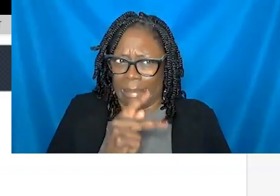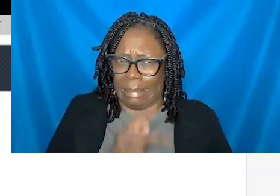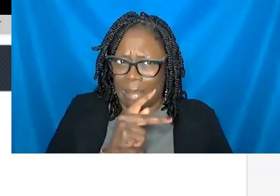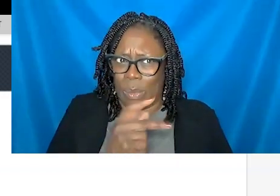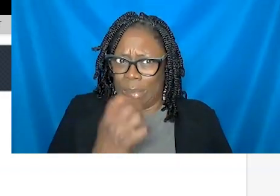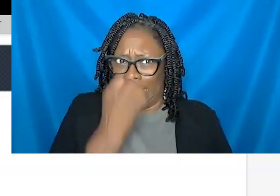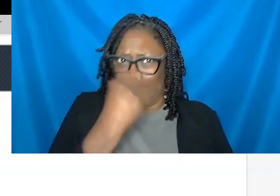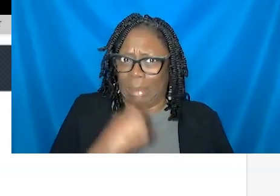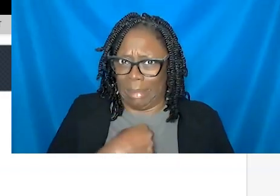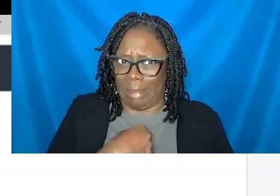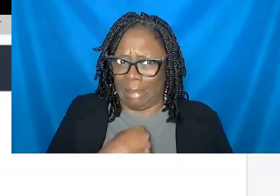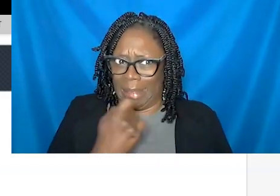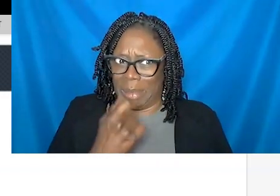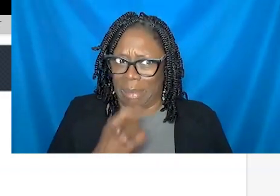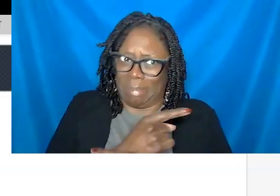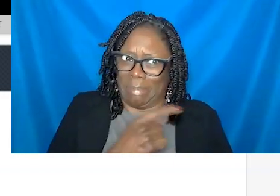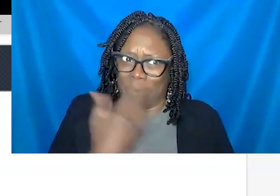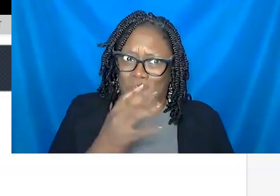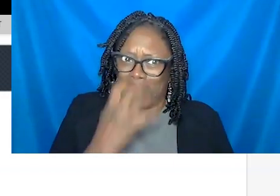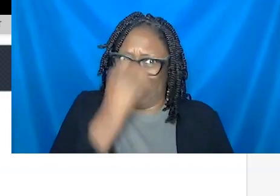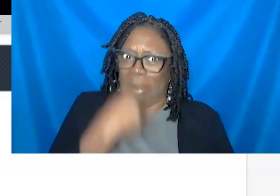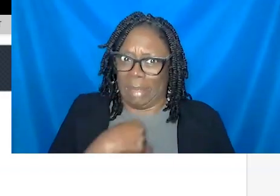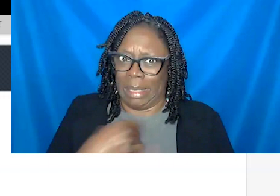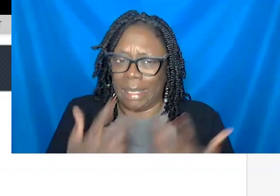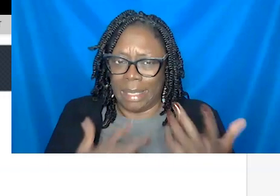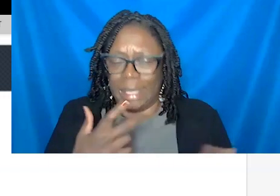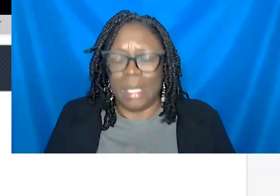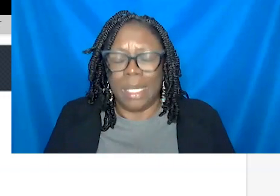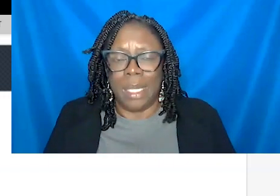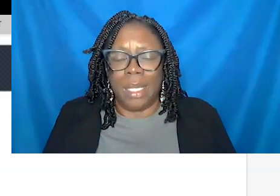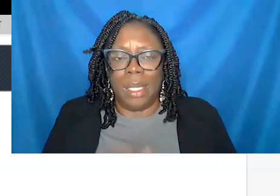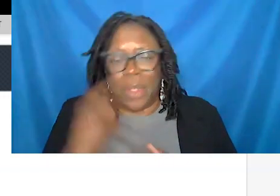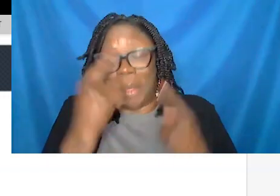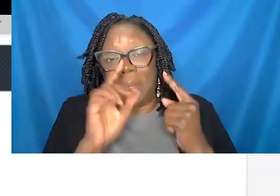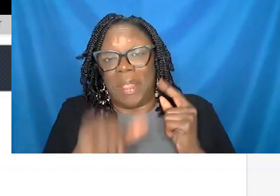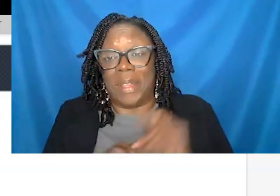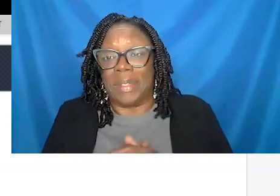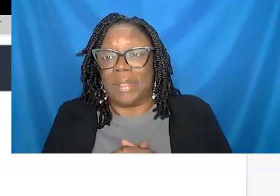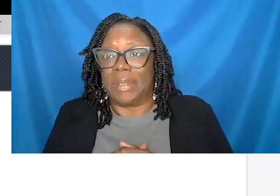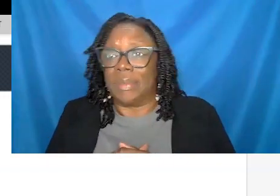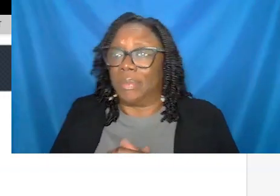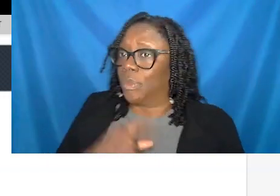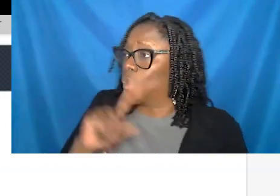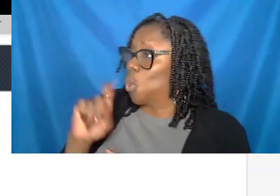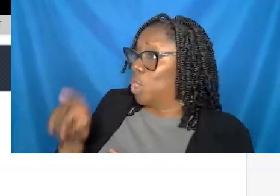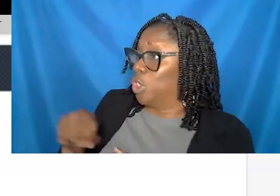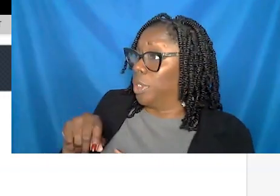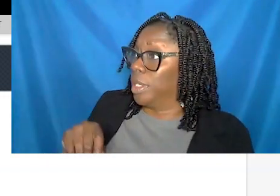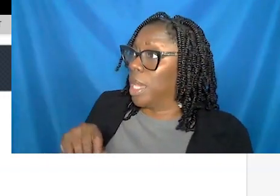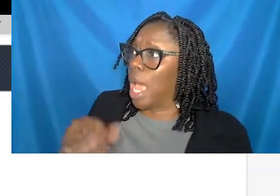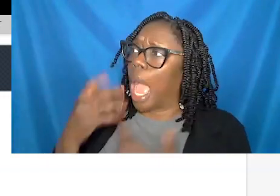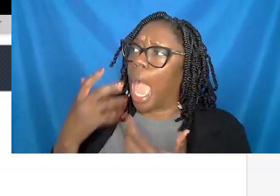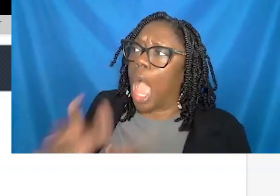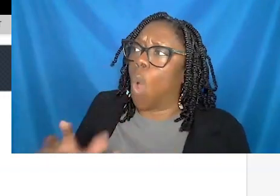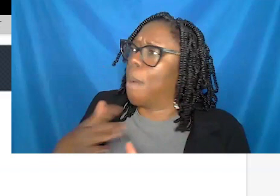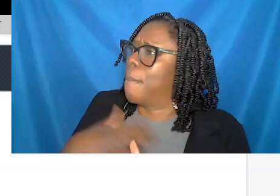doing something, a little bit unethical with it. So that's something you might want to consider. Yeah, that's a question I have. Yeah. I don't want my students to